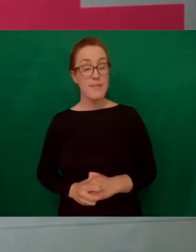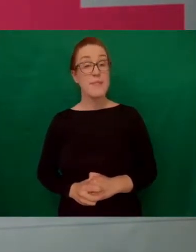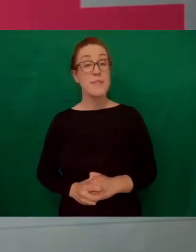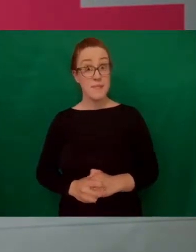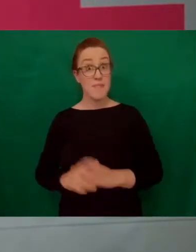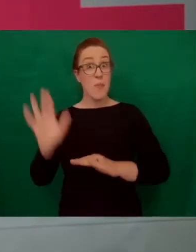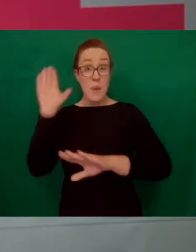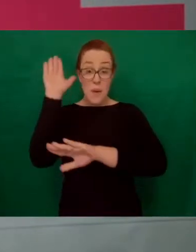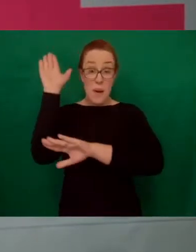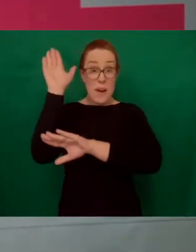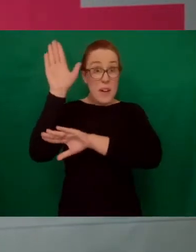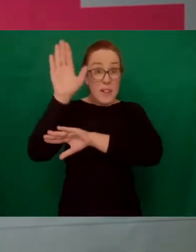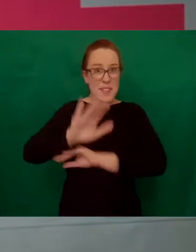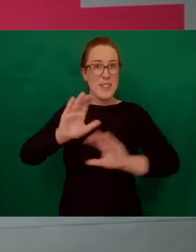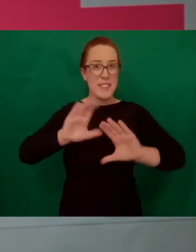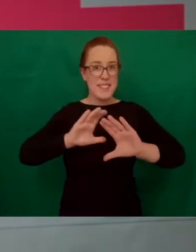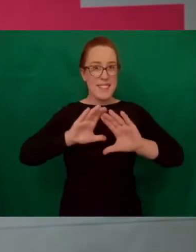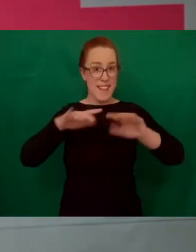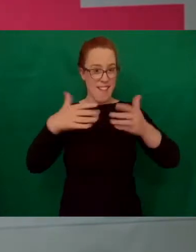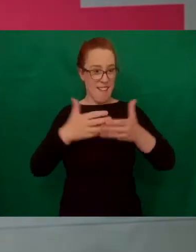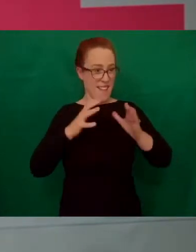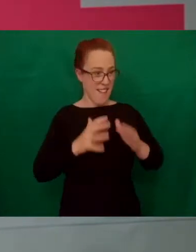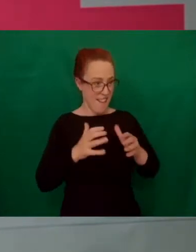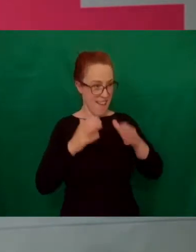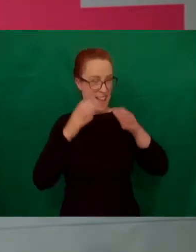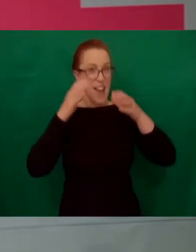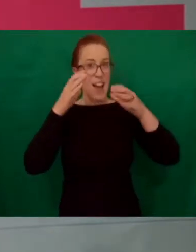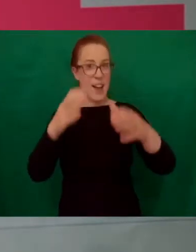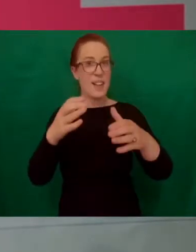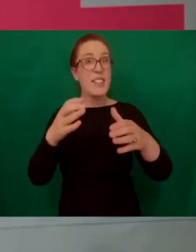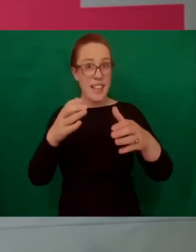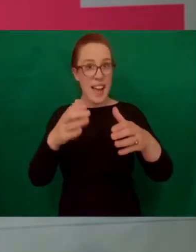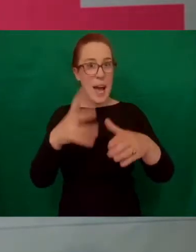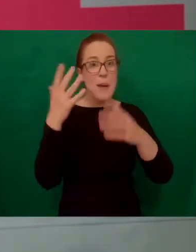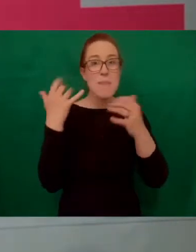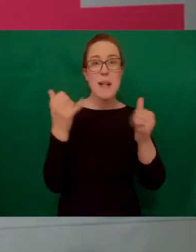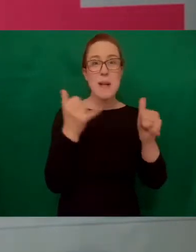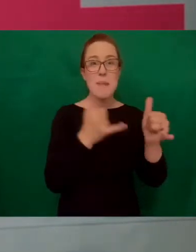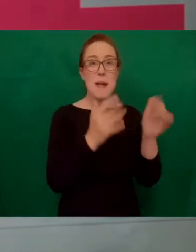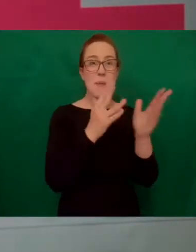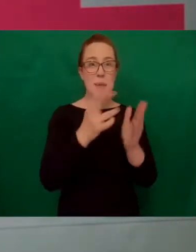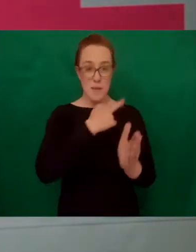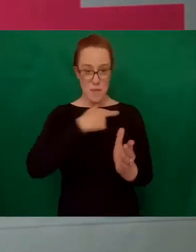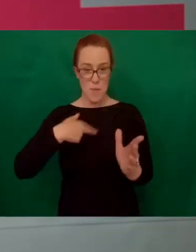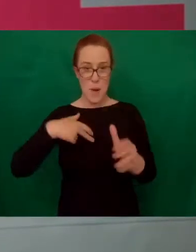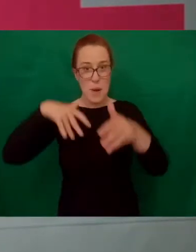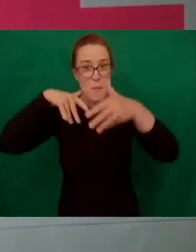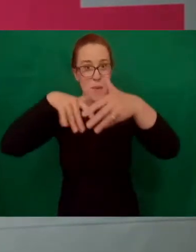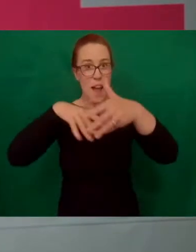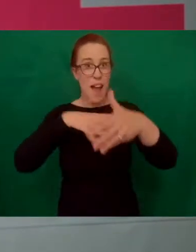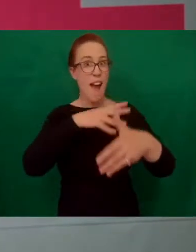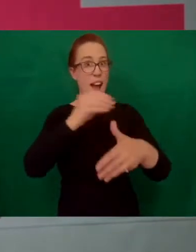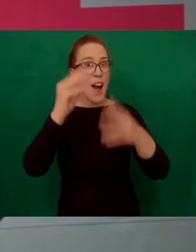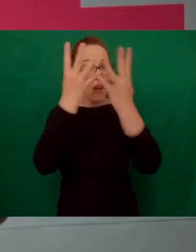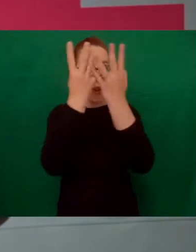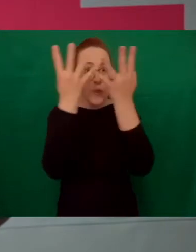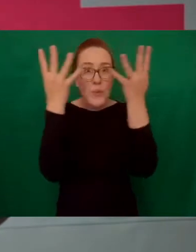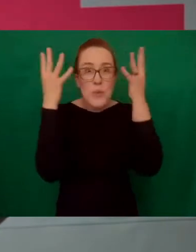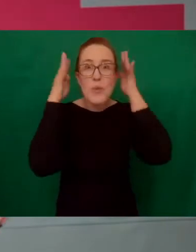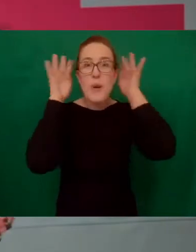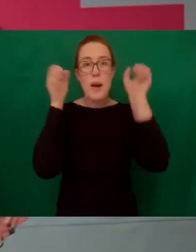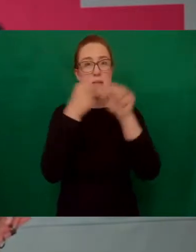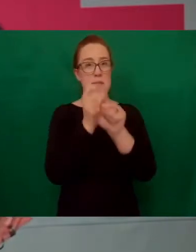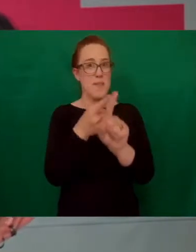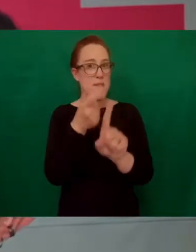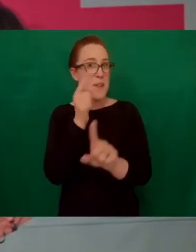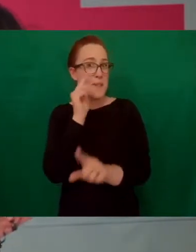We spend the afternoon in the school garden. We plan a royal parade and pick flowers for our crowns. I make mine of lavender